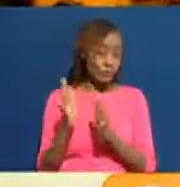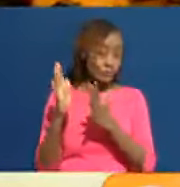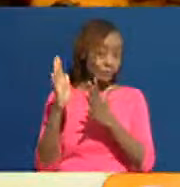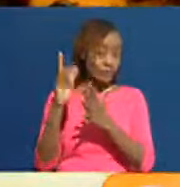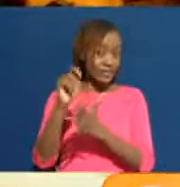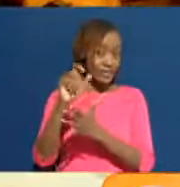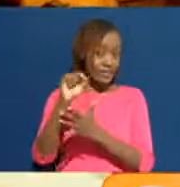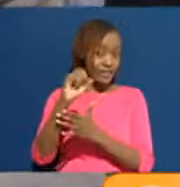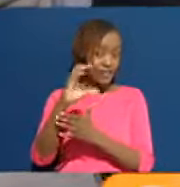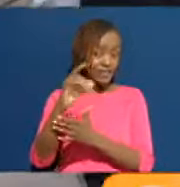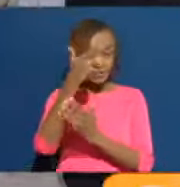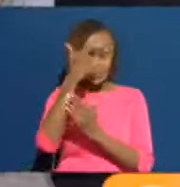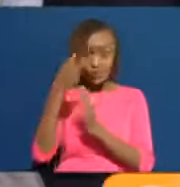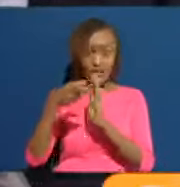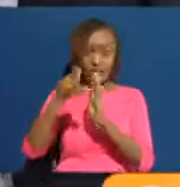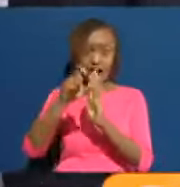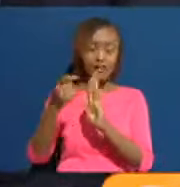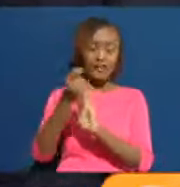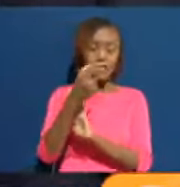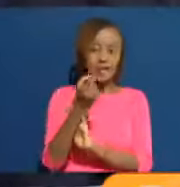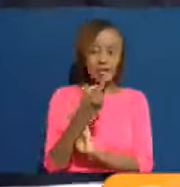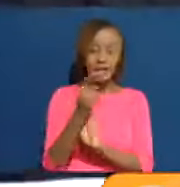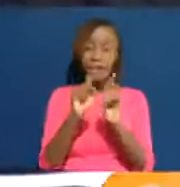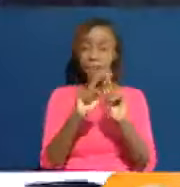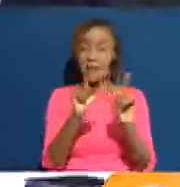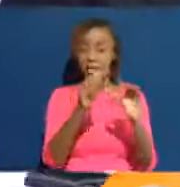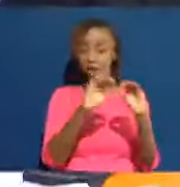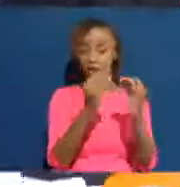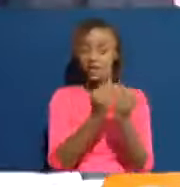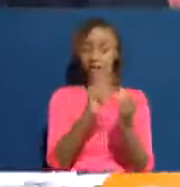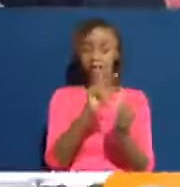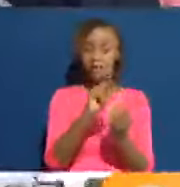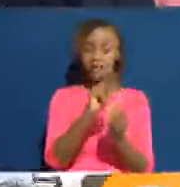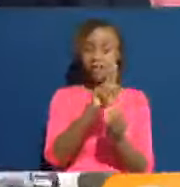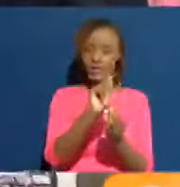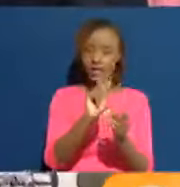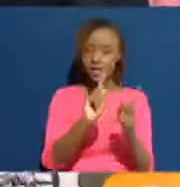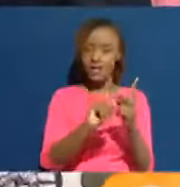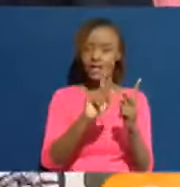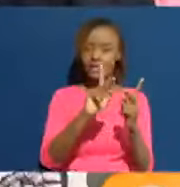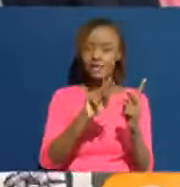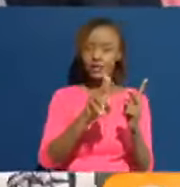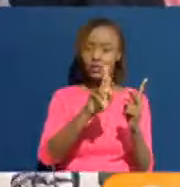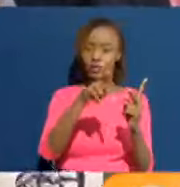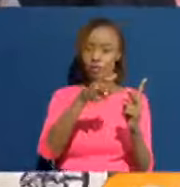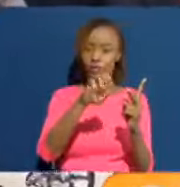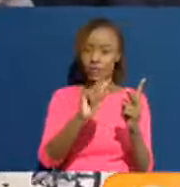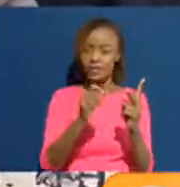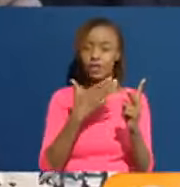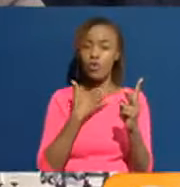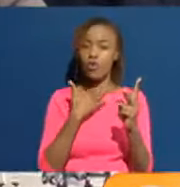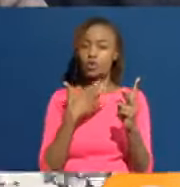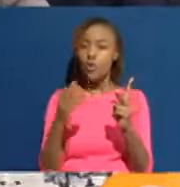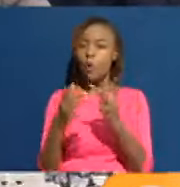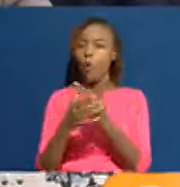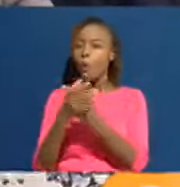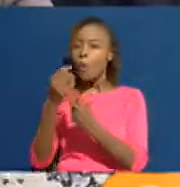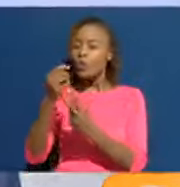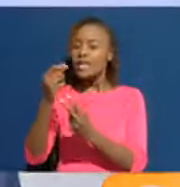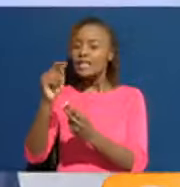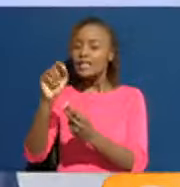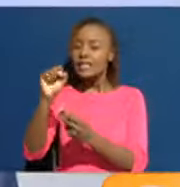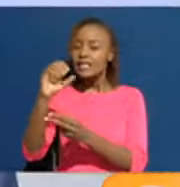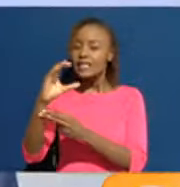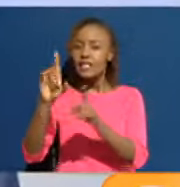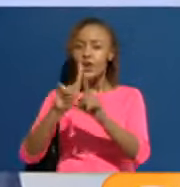mishahara, miungano ya walimu ya NAT na KUPET walitaka tume ya mishahara na ya wajiri wa walimu kufikisha nyongeza hiyo